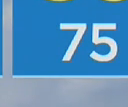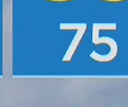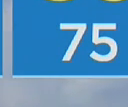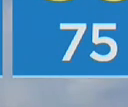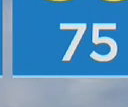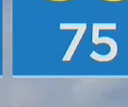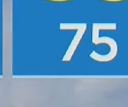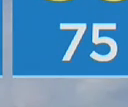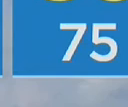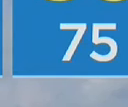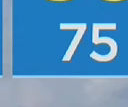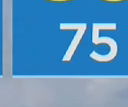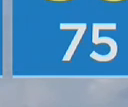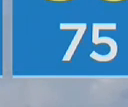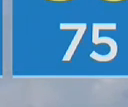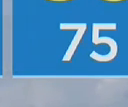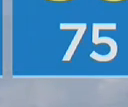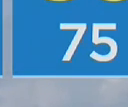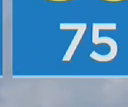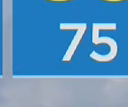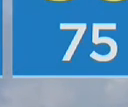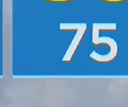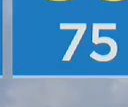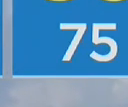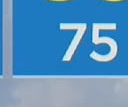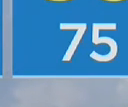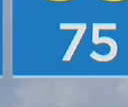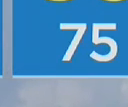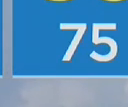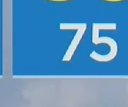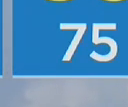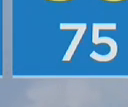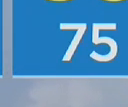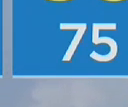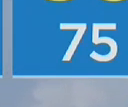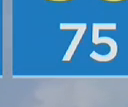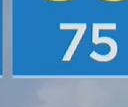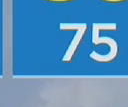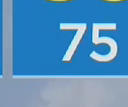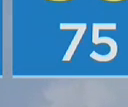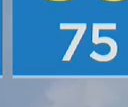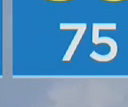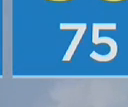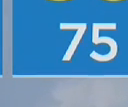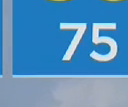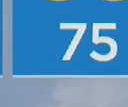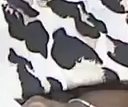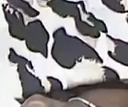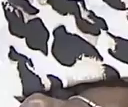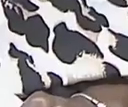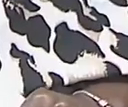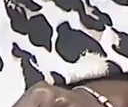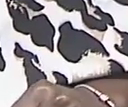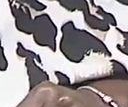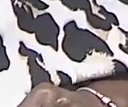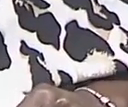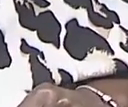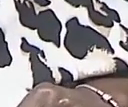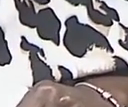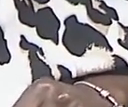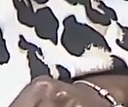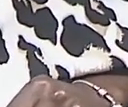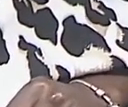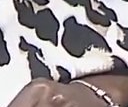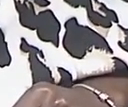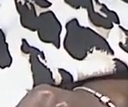some thunderstorms still in the mix as of Sunday. The clouds will linger into the early part of next week. Jimenita. Thanks, Basil.